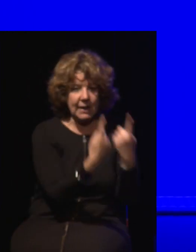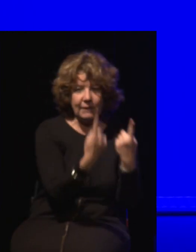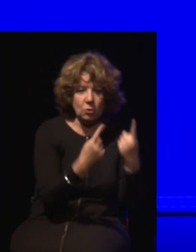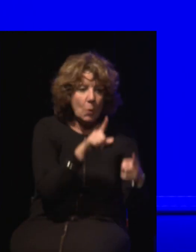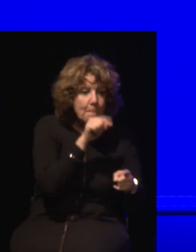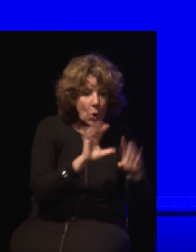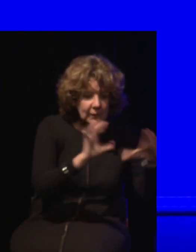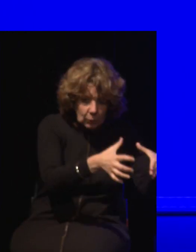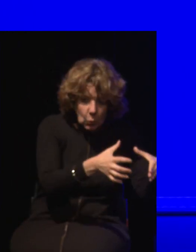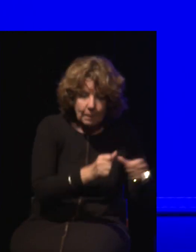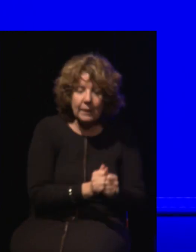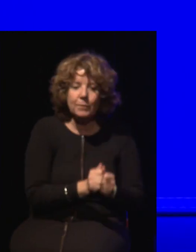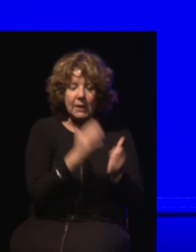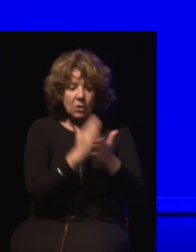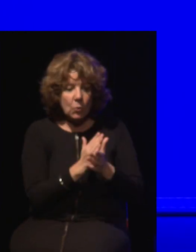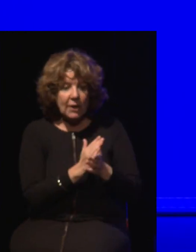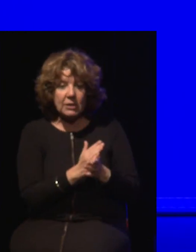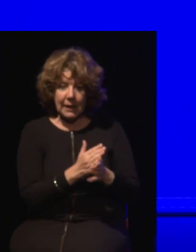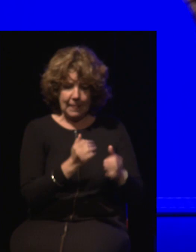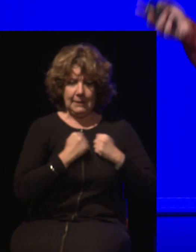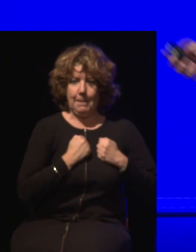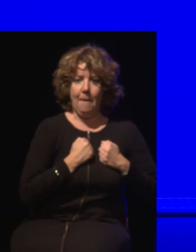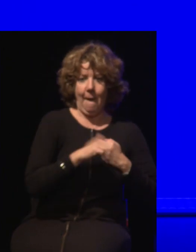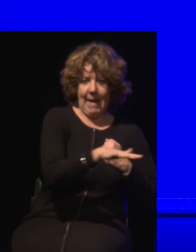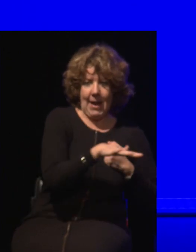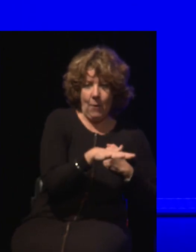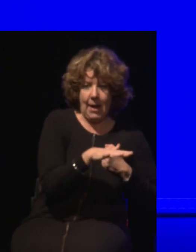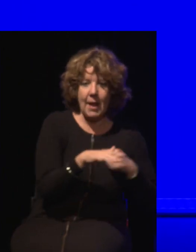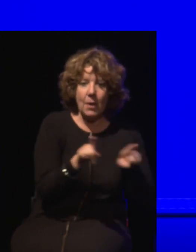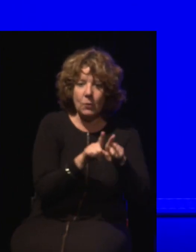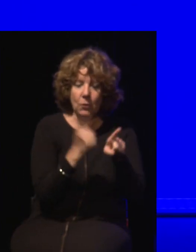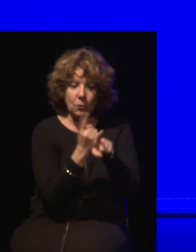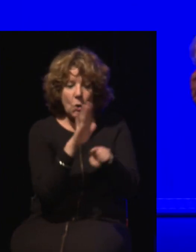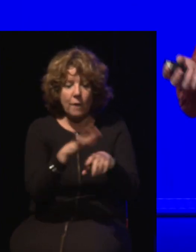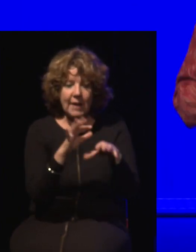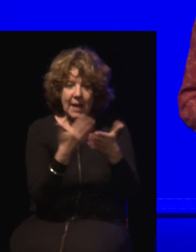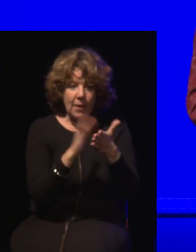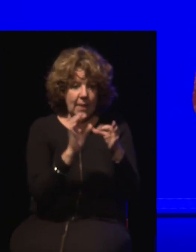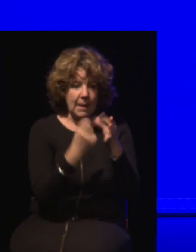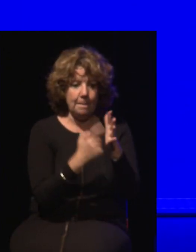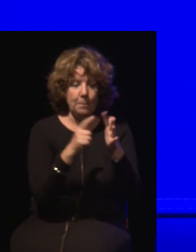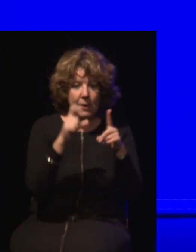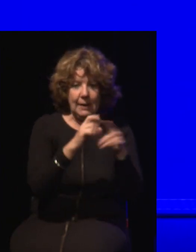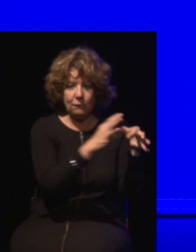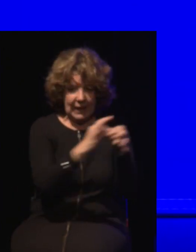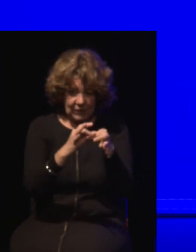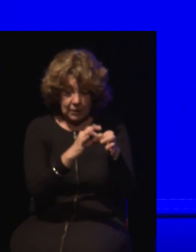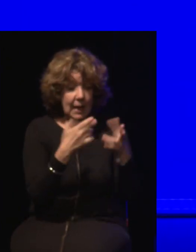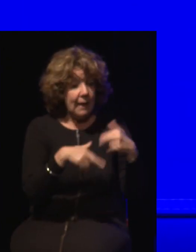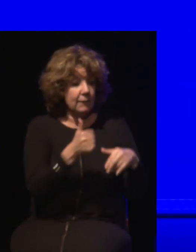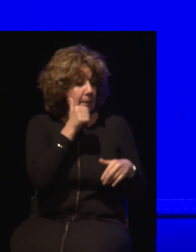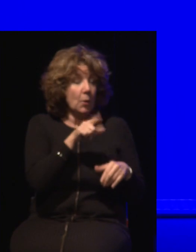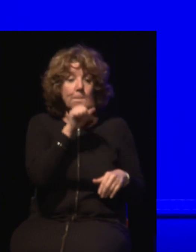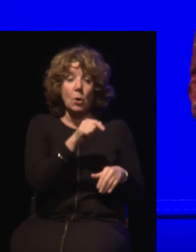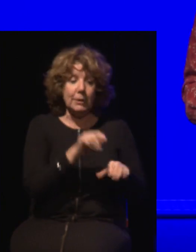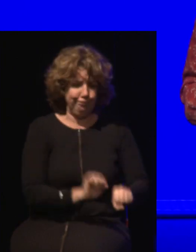species to define their territories and their breeding relationships. So when a bird establishes a new territory,